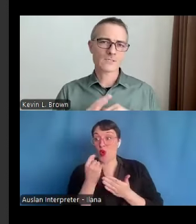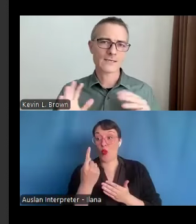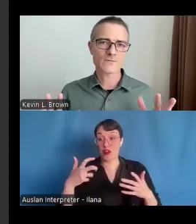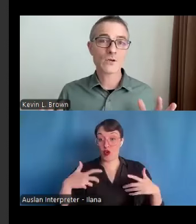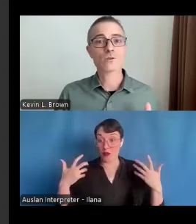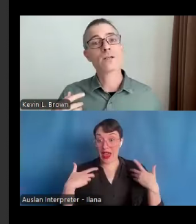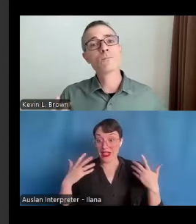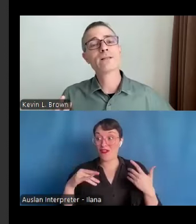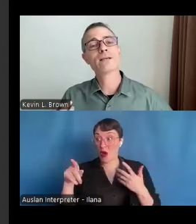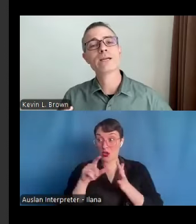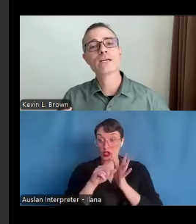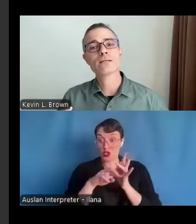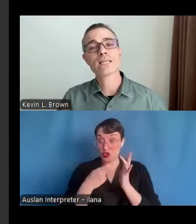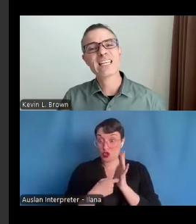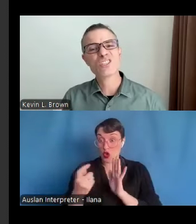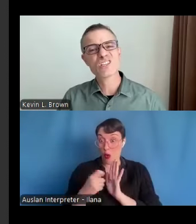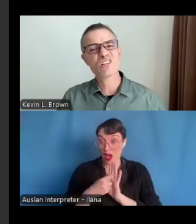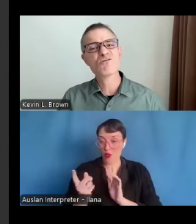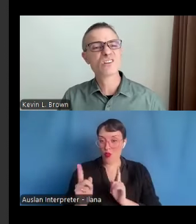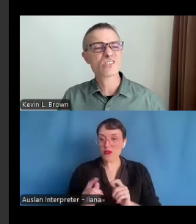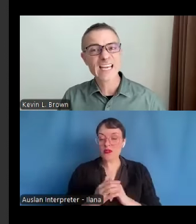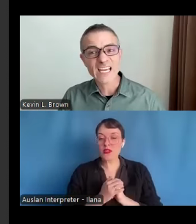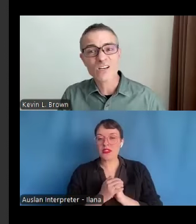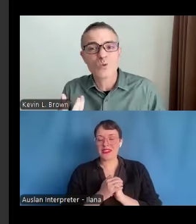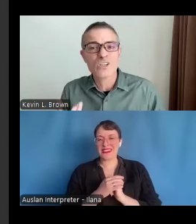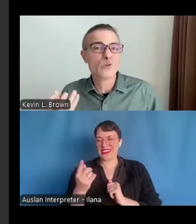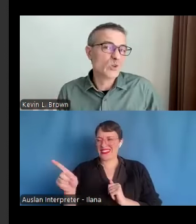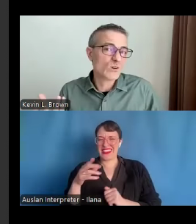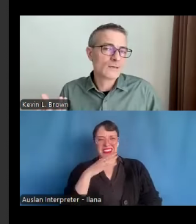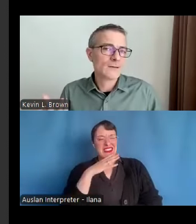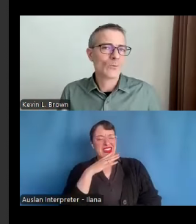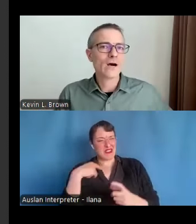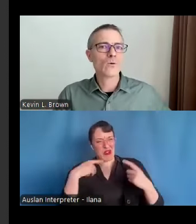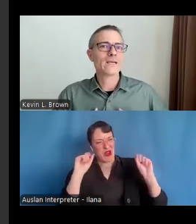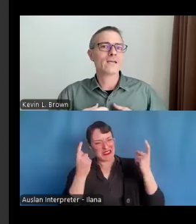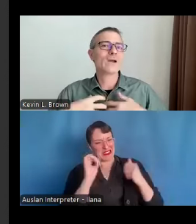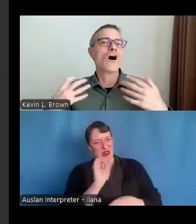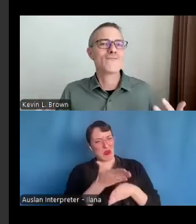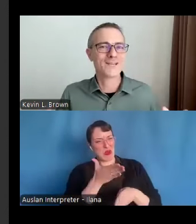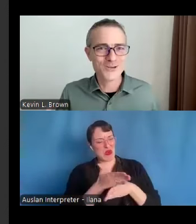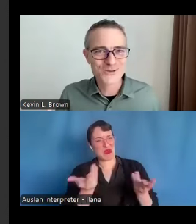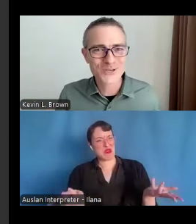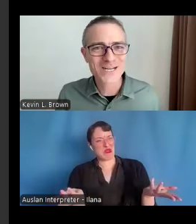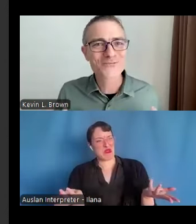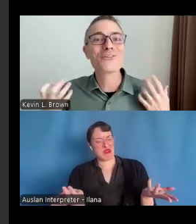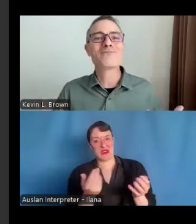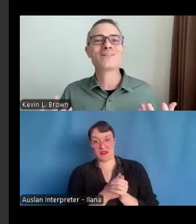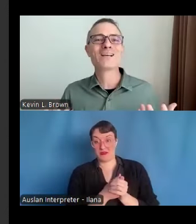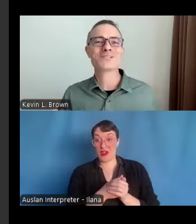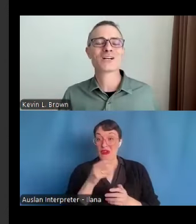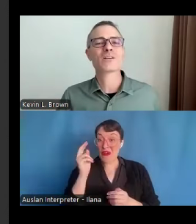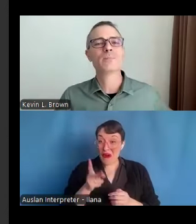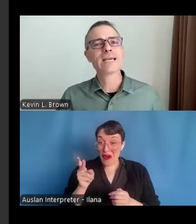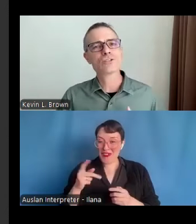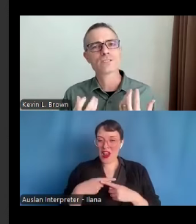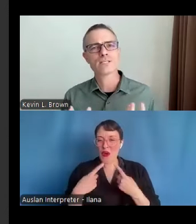all types of donors, the number one thing we hear is that they just don't understand what you do. We often use so much fluffy language